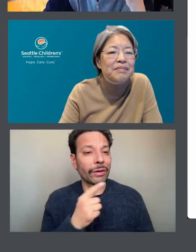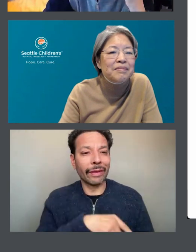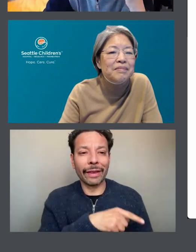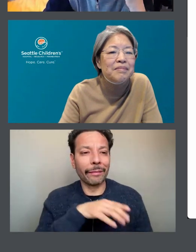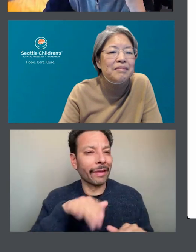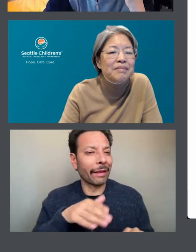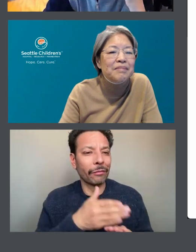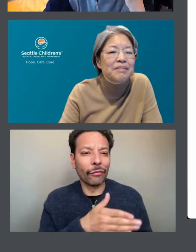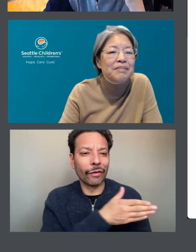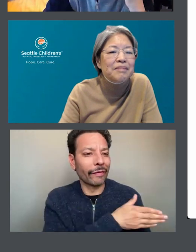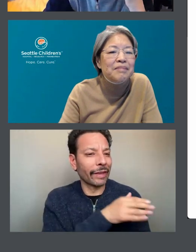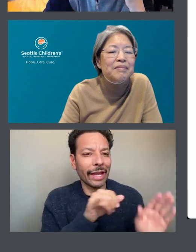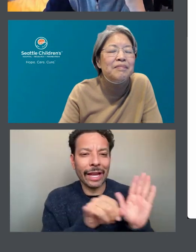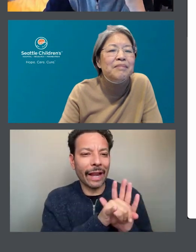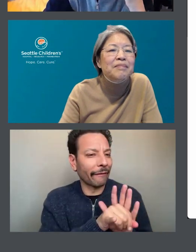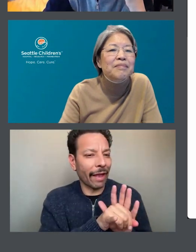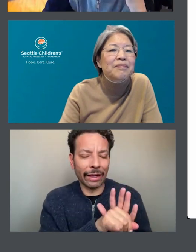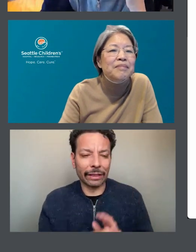previously identified.